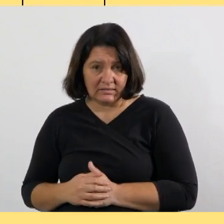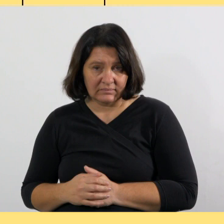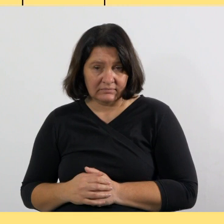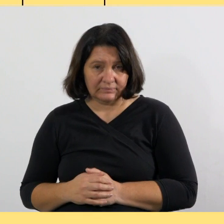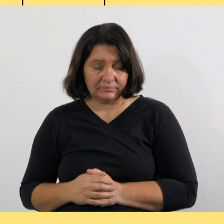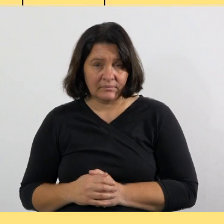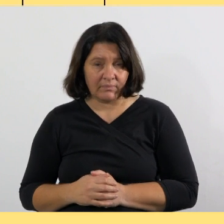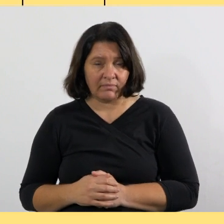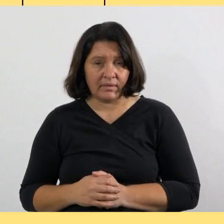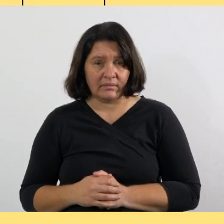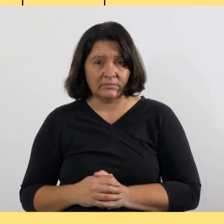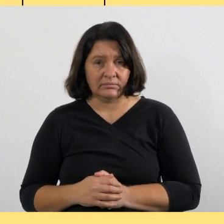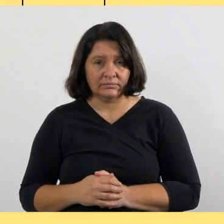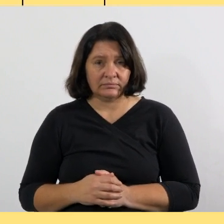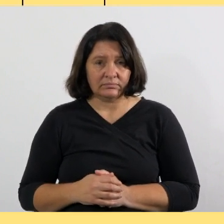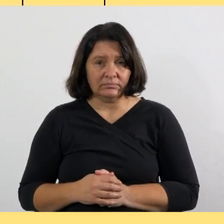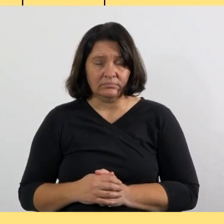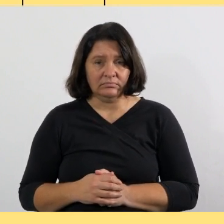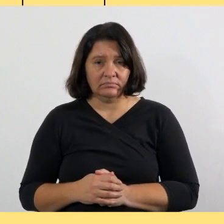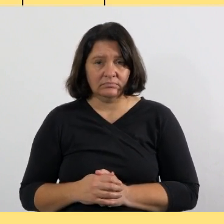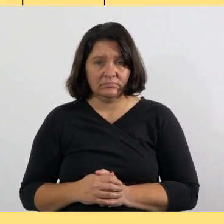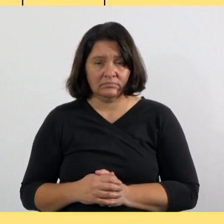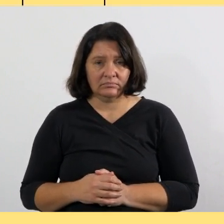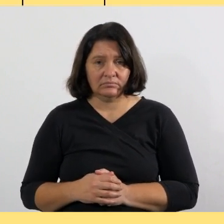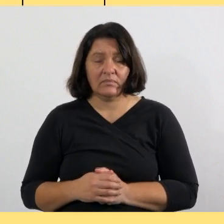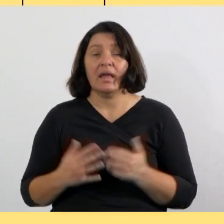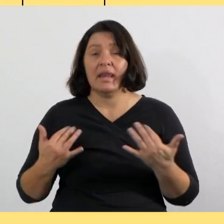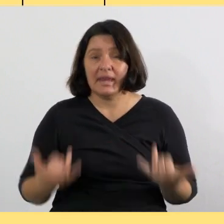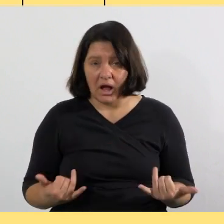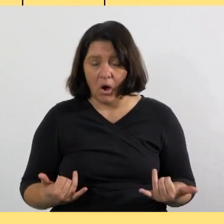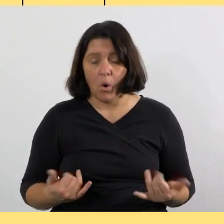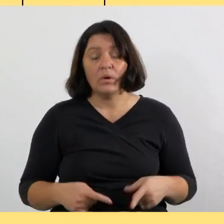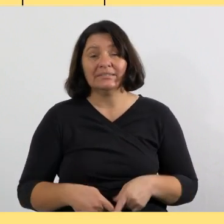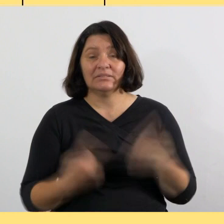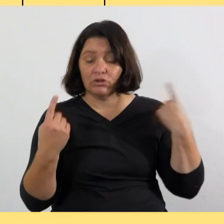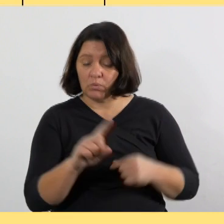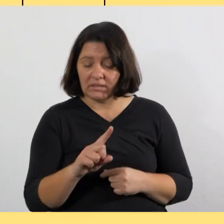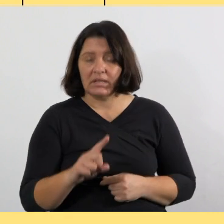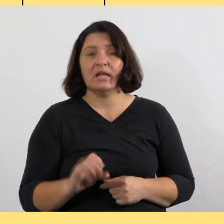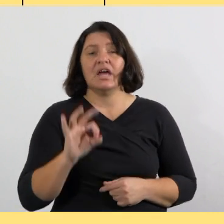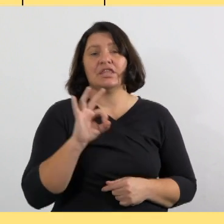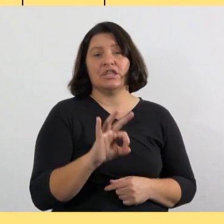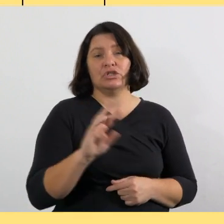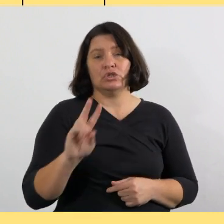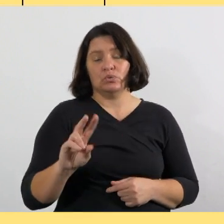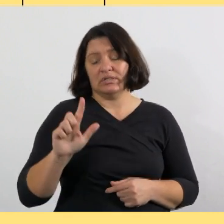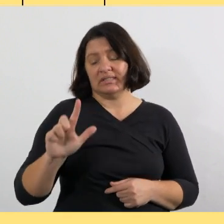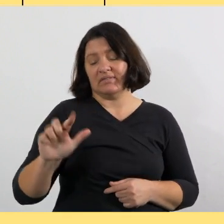24,220, 3,220, 3,100, and the 1,200. I then get the difference from